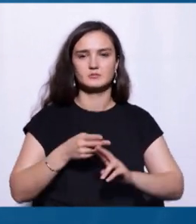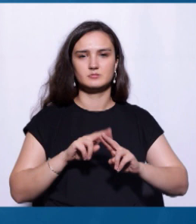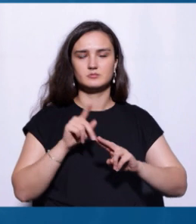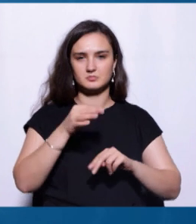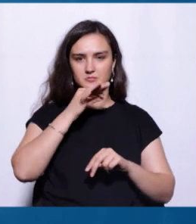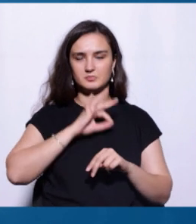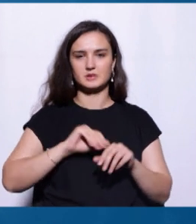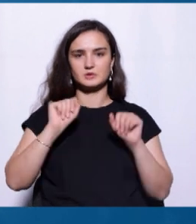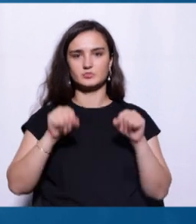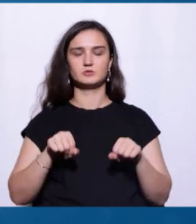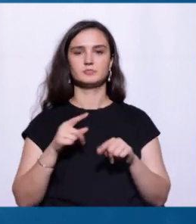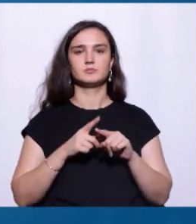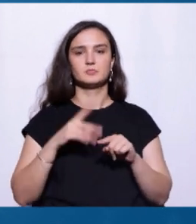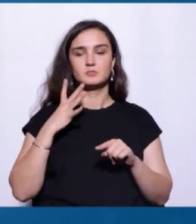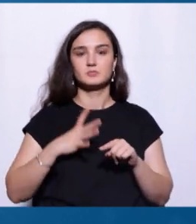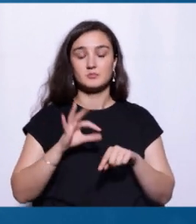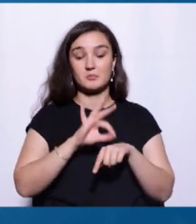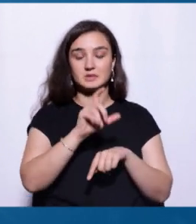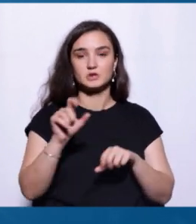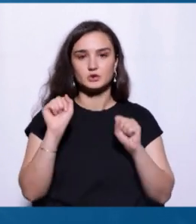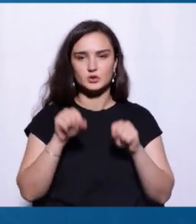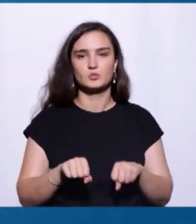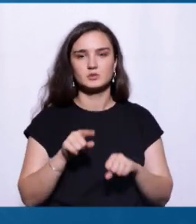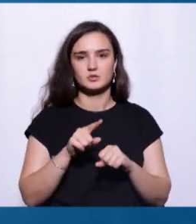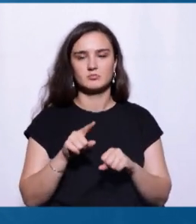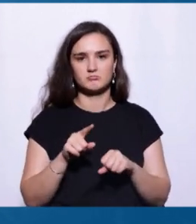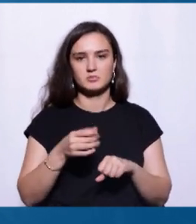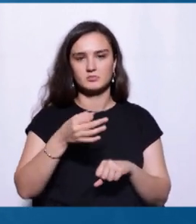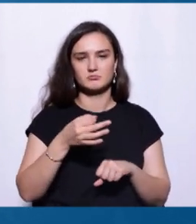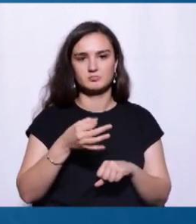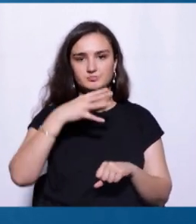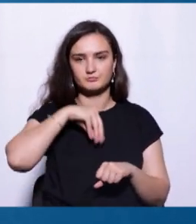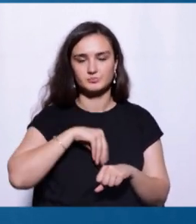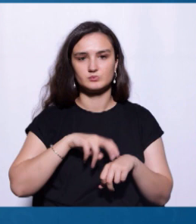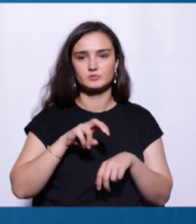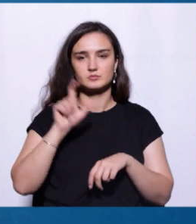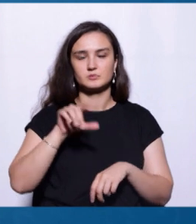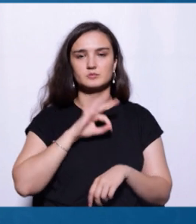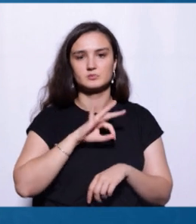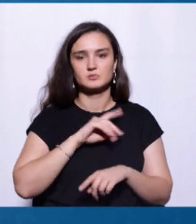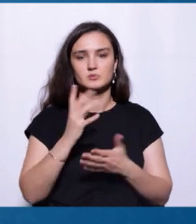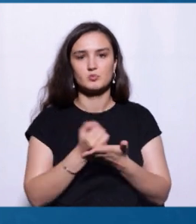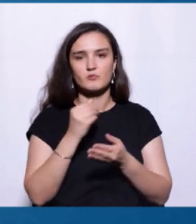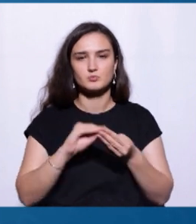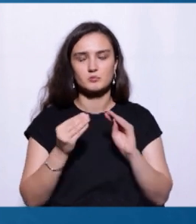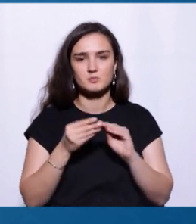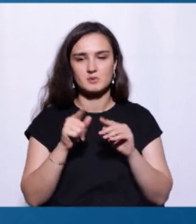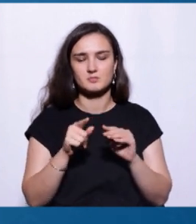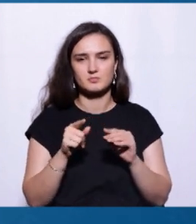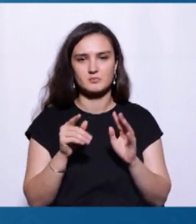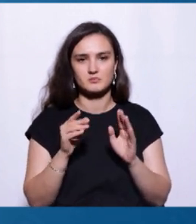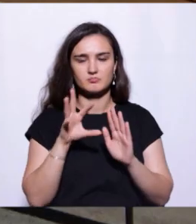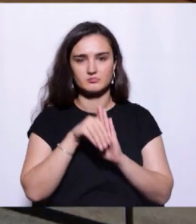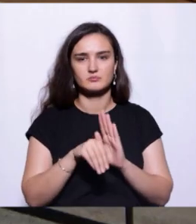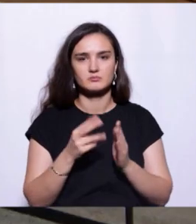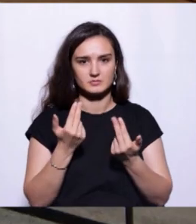a pill cam that patients can actually swallow. Doctors use it to find problems in the small